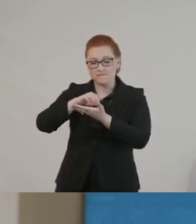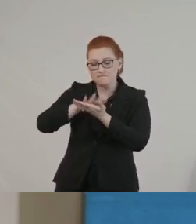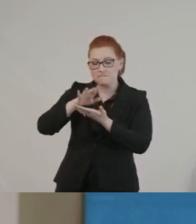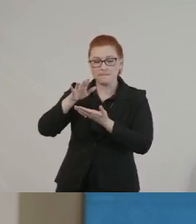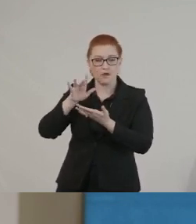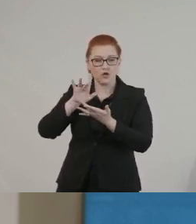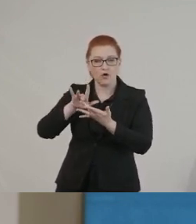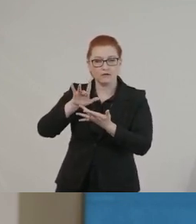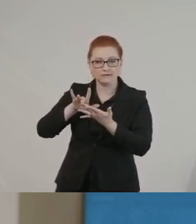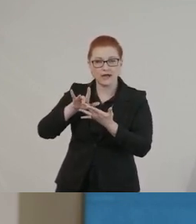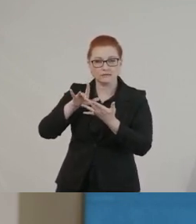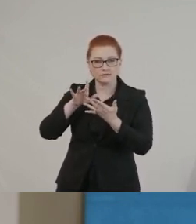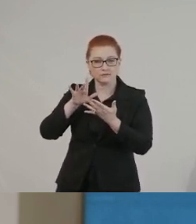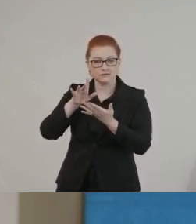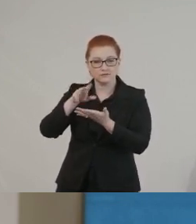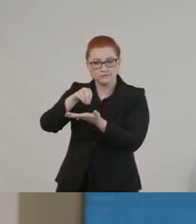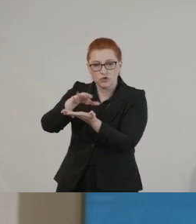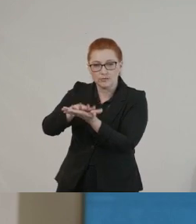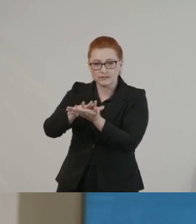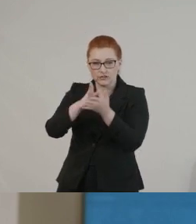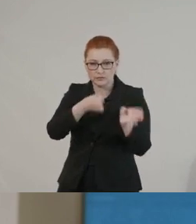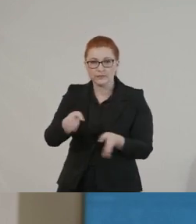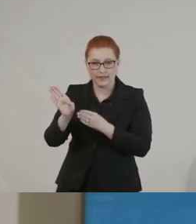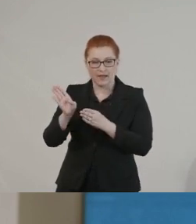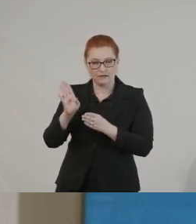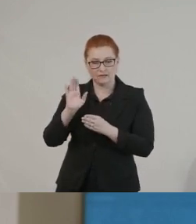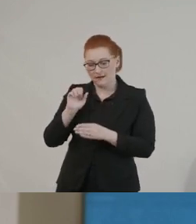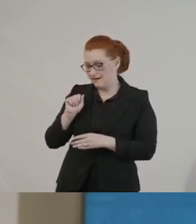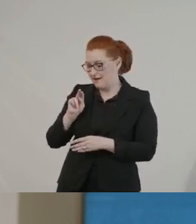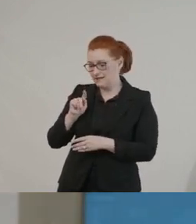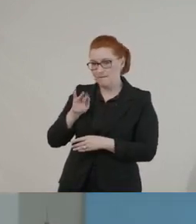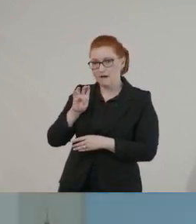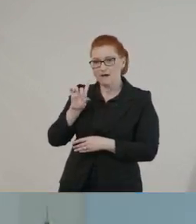Governor, on your very first slide, you laid out the White House's